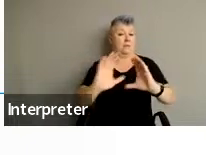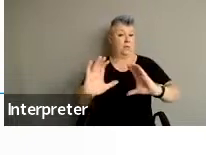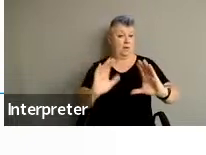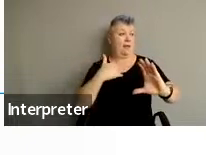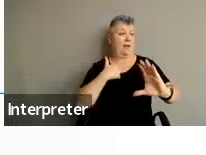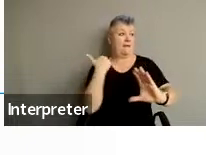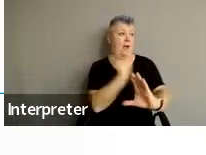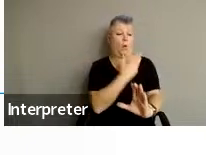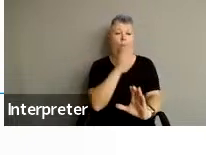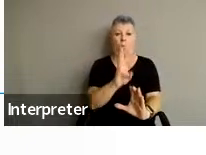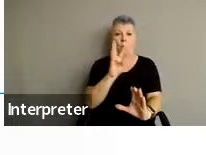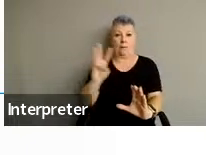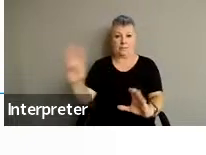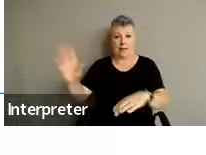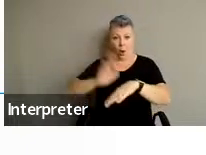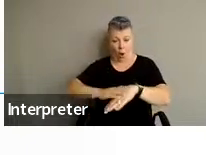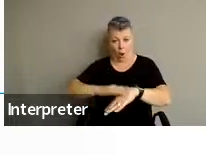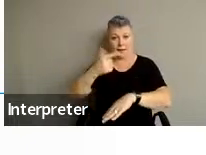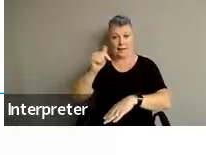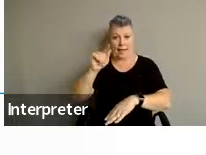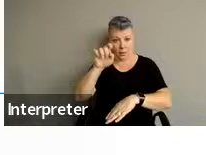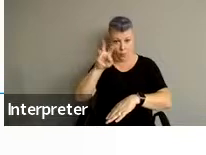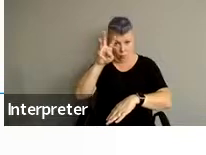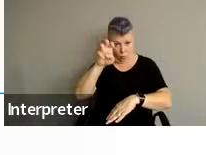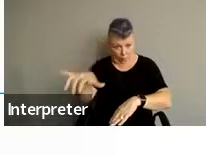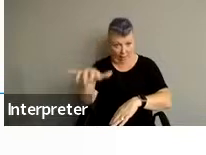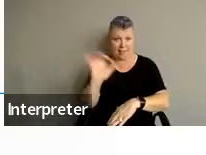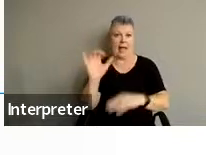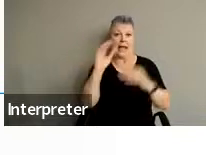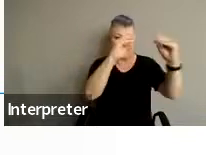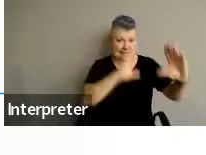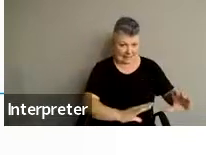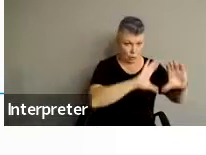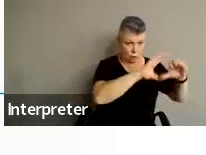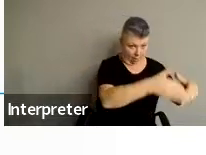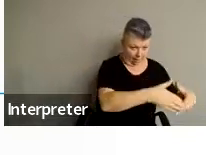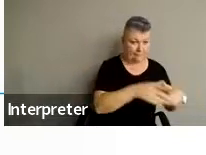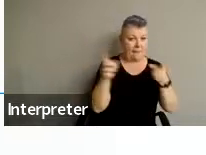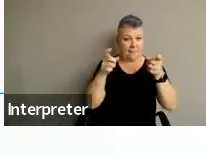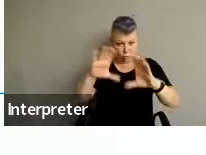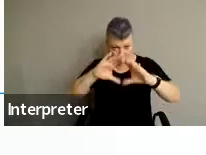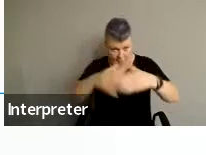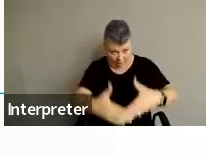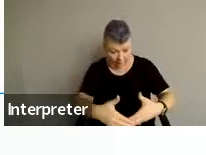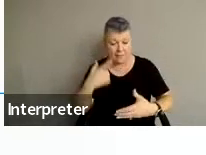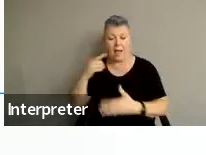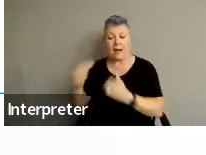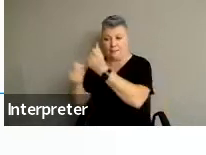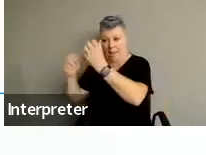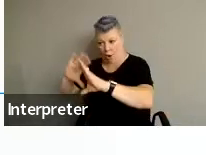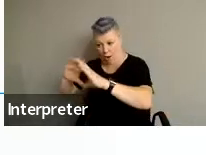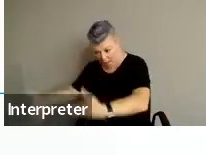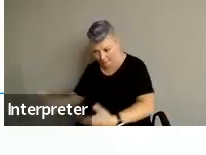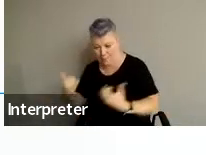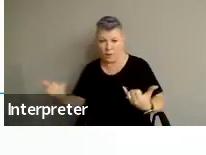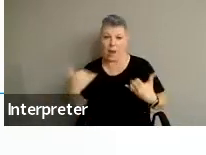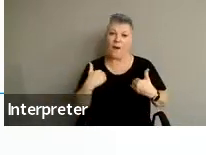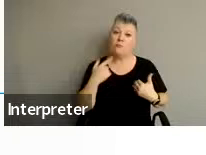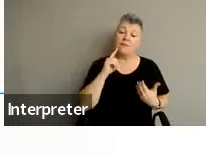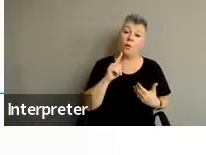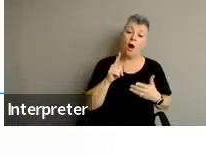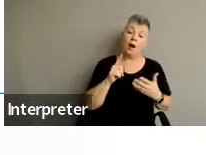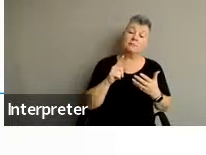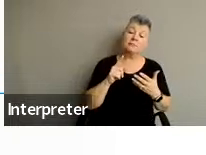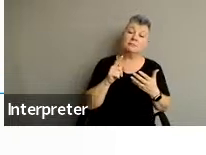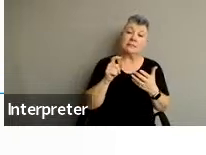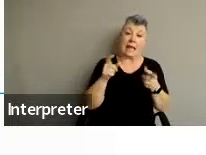the gateway, similar to the teachers hub and the administrative hub and the para hub. We now have one for administrative assistants, where we